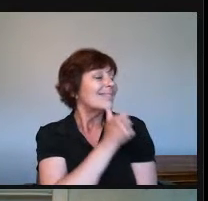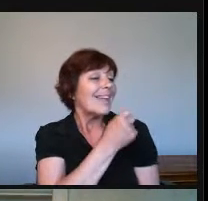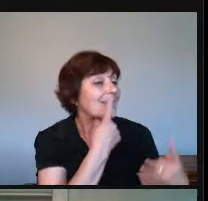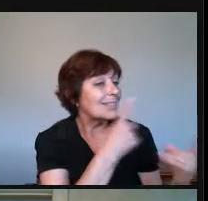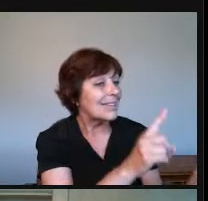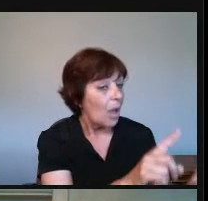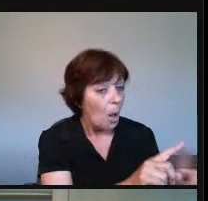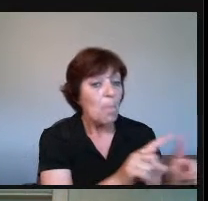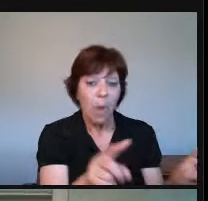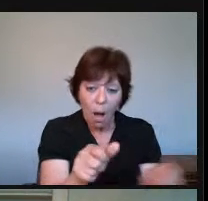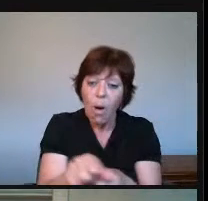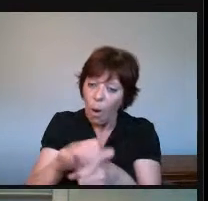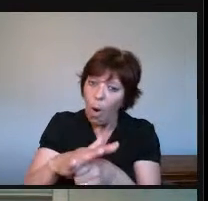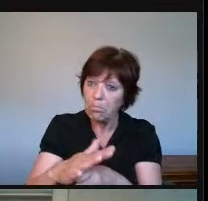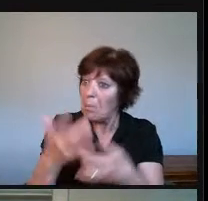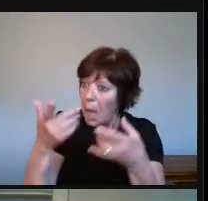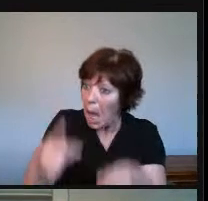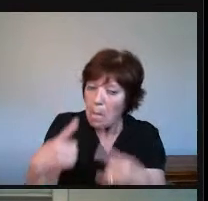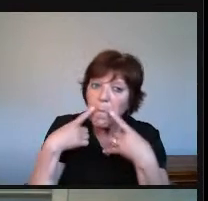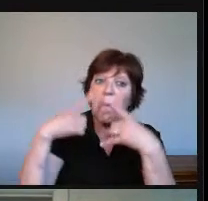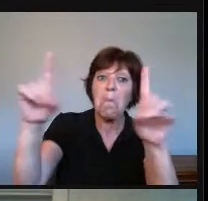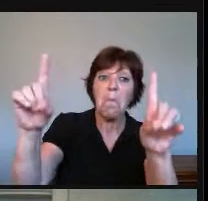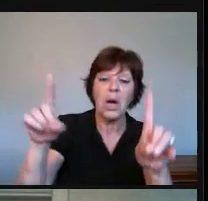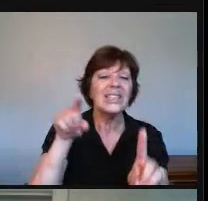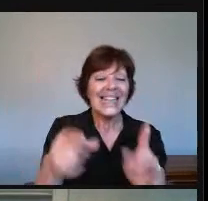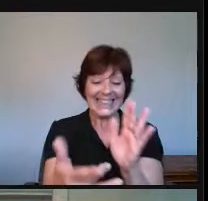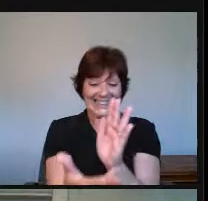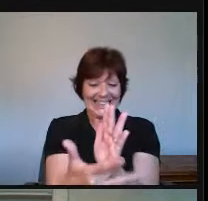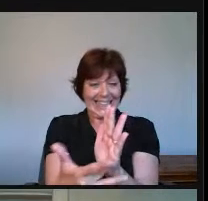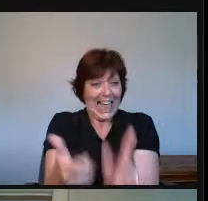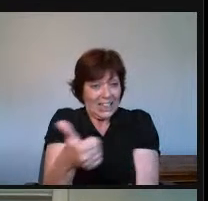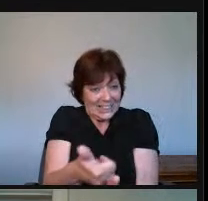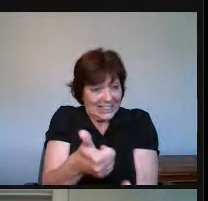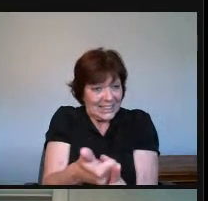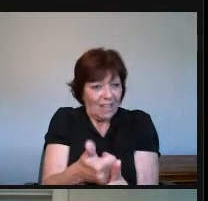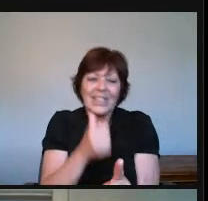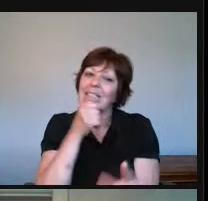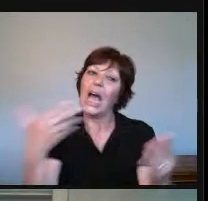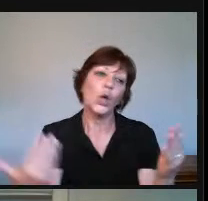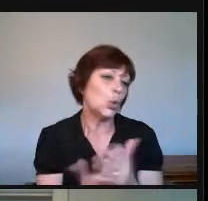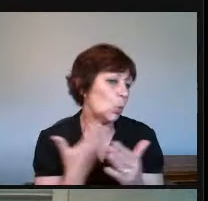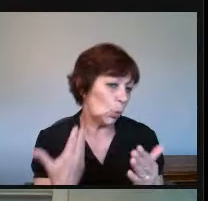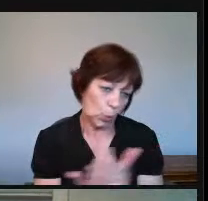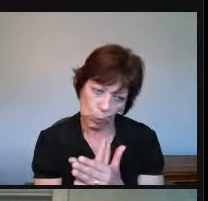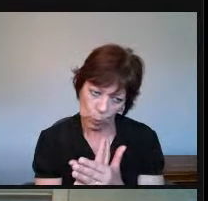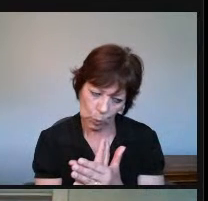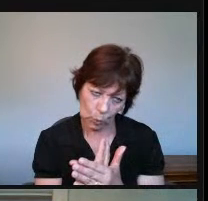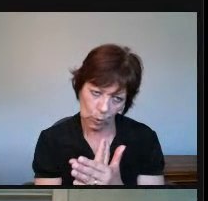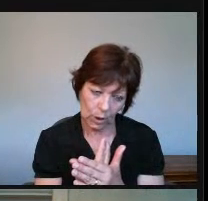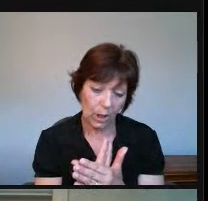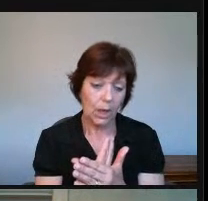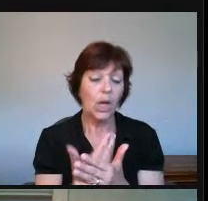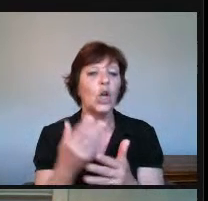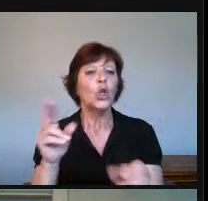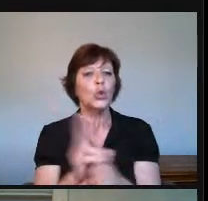that was developed as part of the AIDS research. So this technology is not new. The application